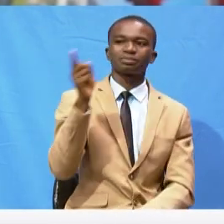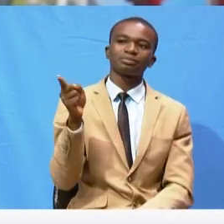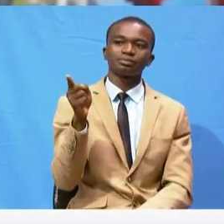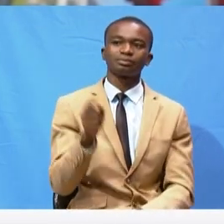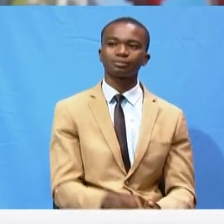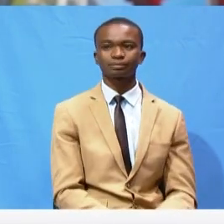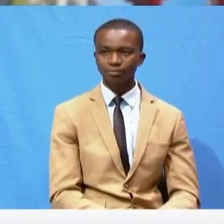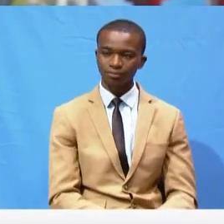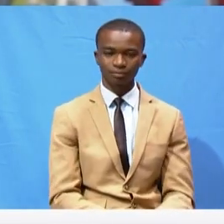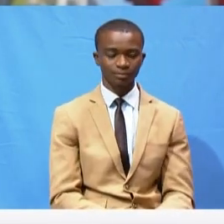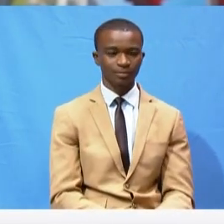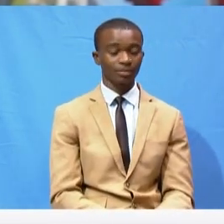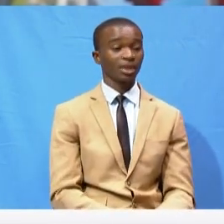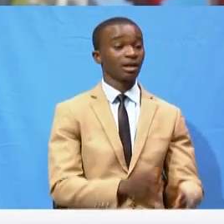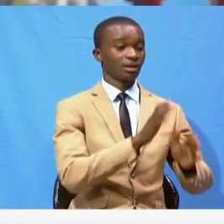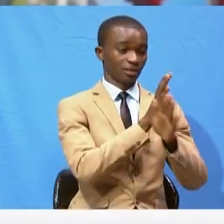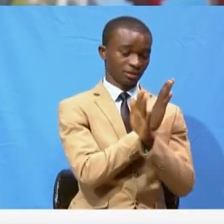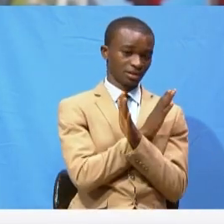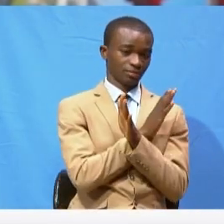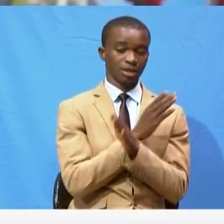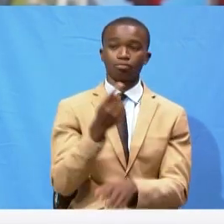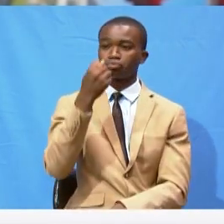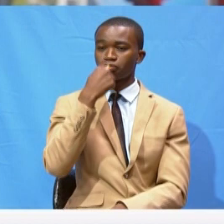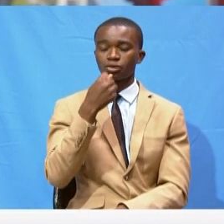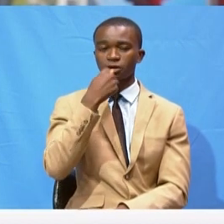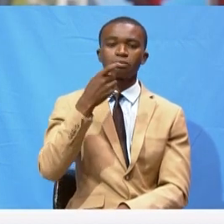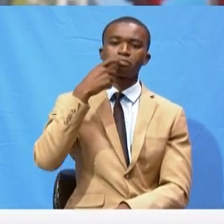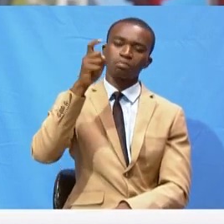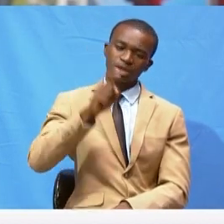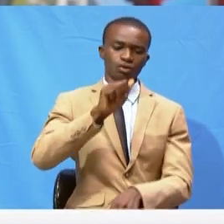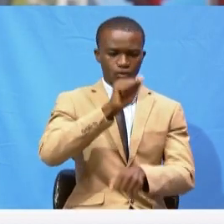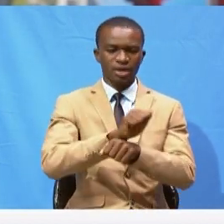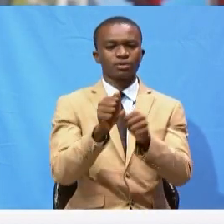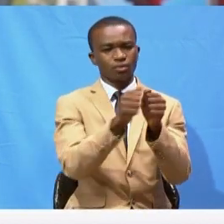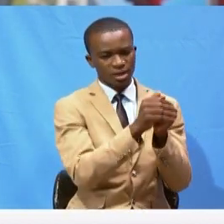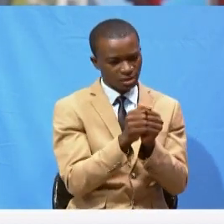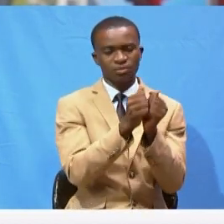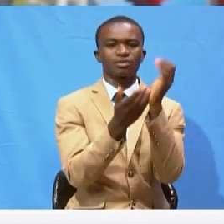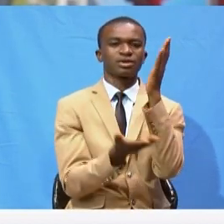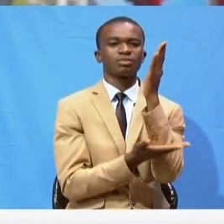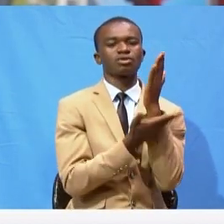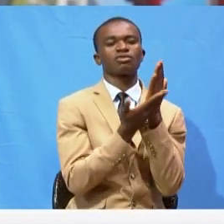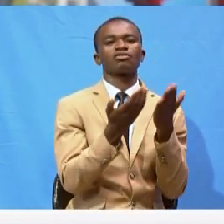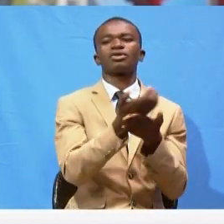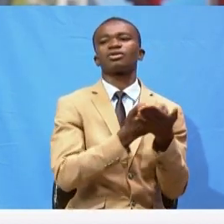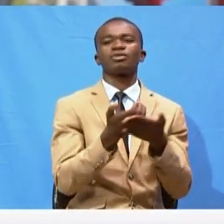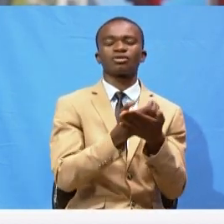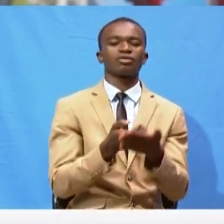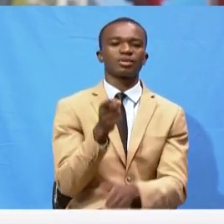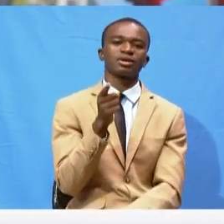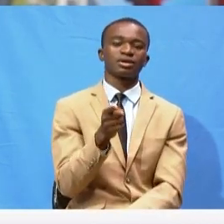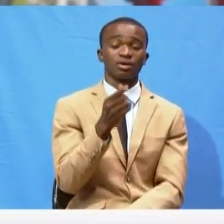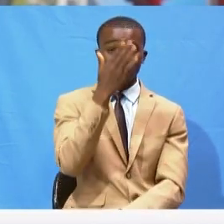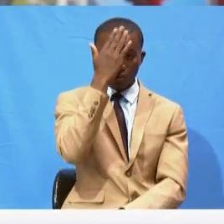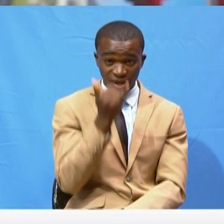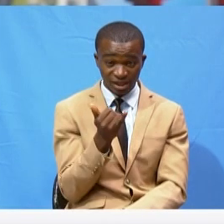our regional integration. Economic theories and practice have demonstrated that economic integration is a building stone of a stable and a